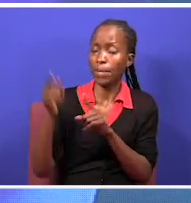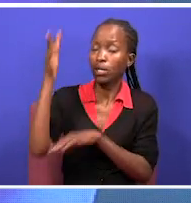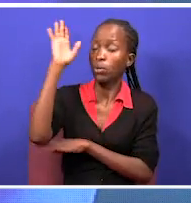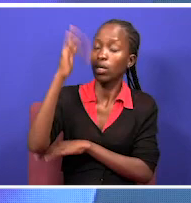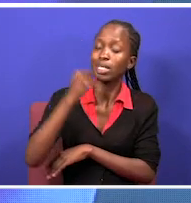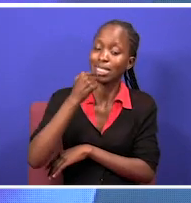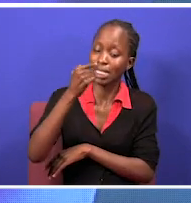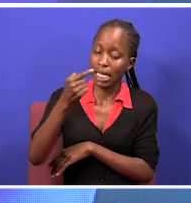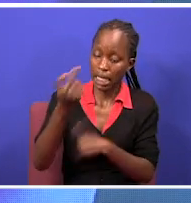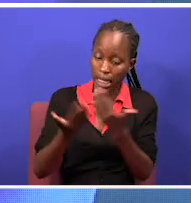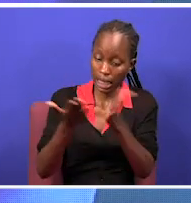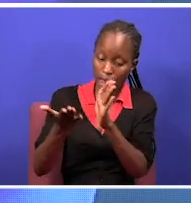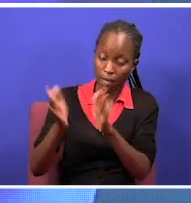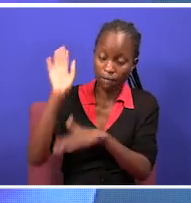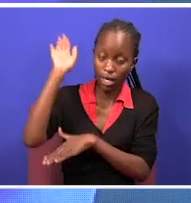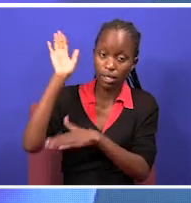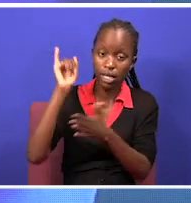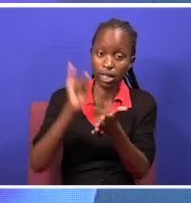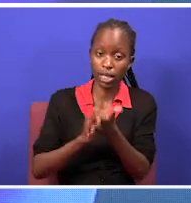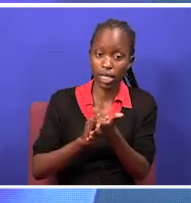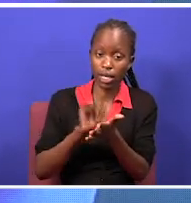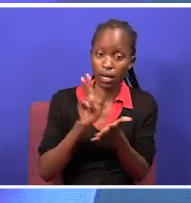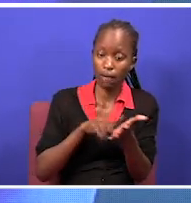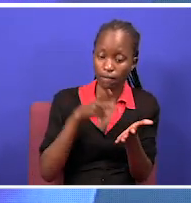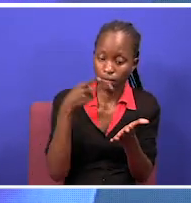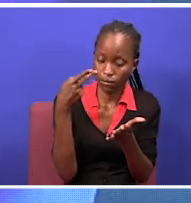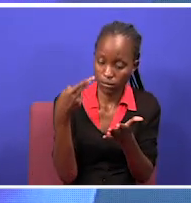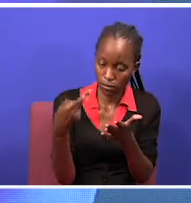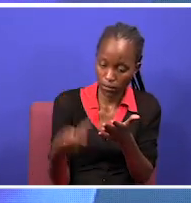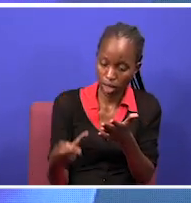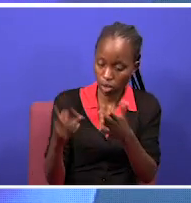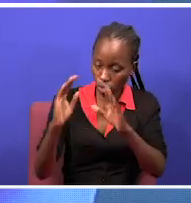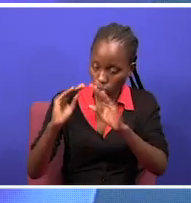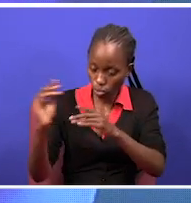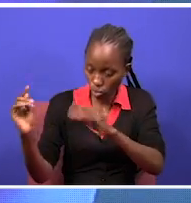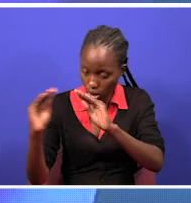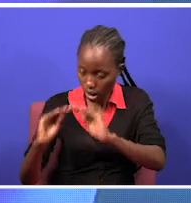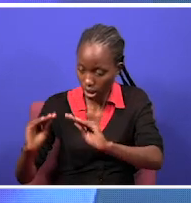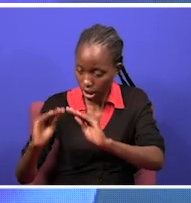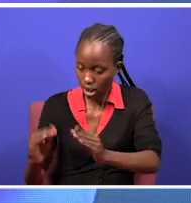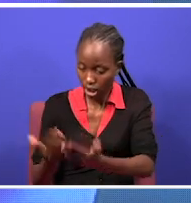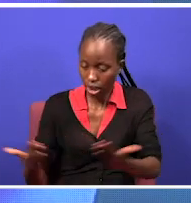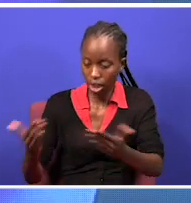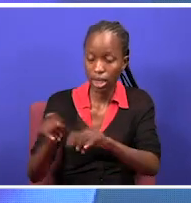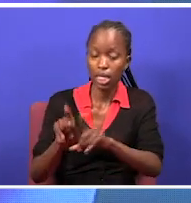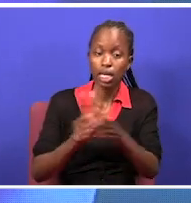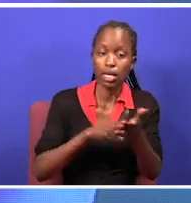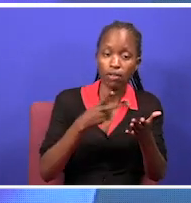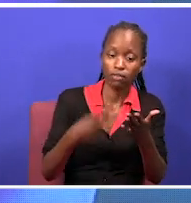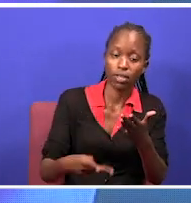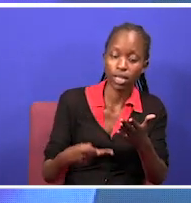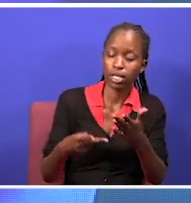his servant that in failing to restrain his children, in failing to tell them what